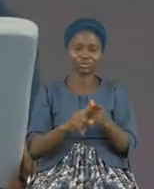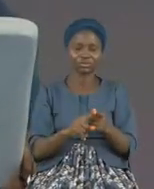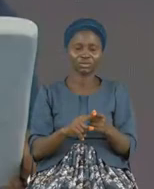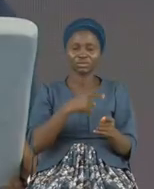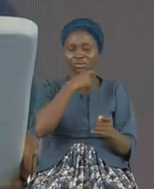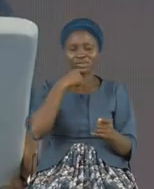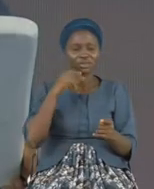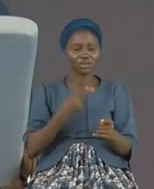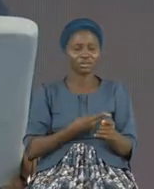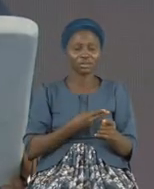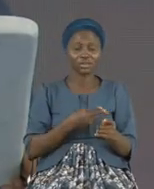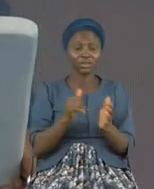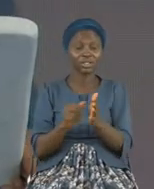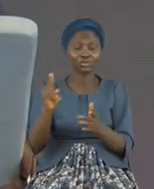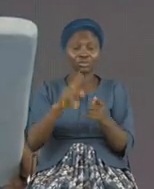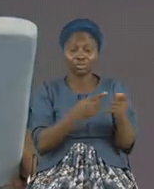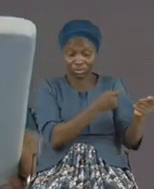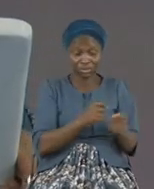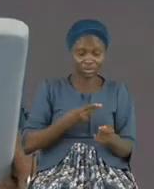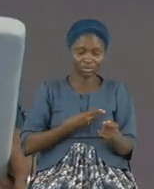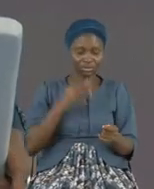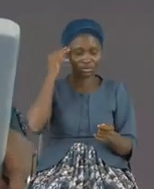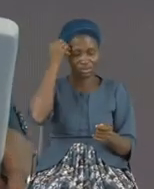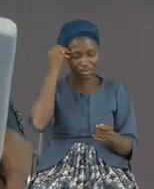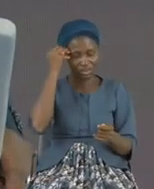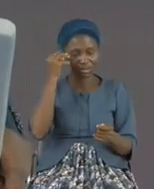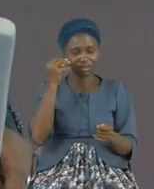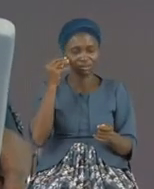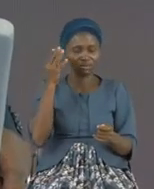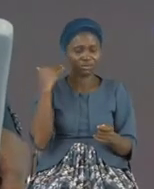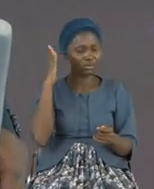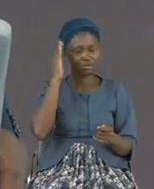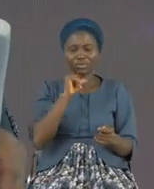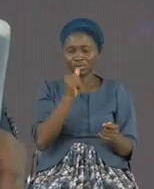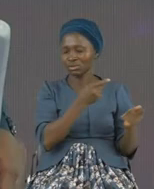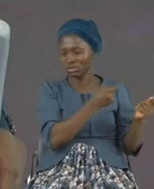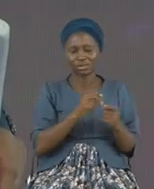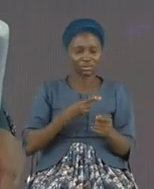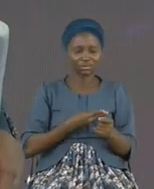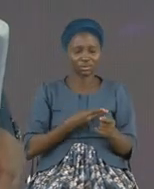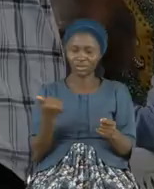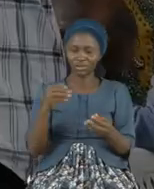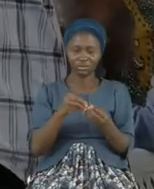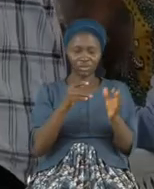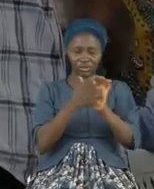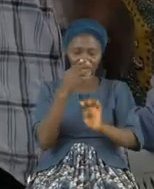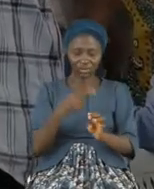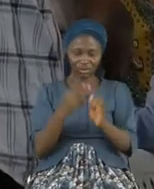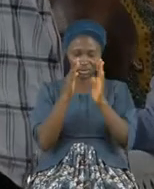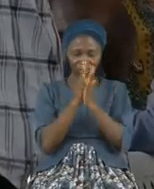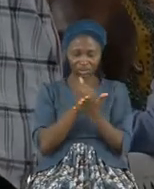crazy, mad, will not drive us anymore in Jesus' name.